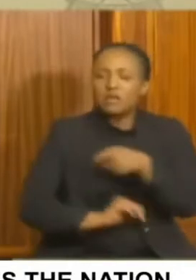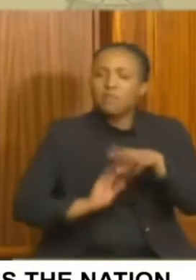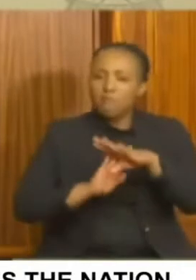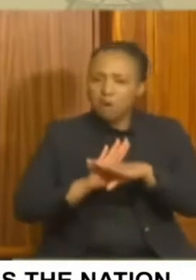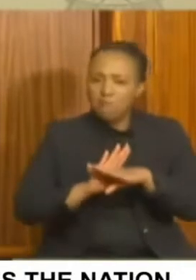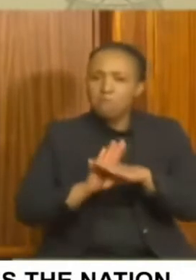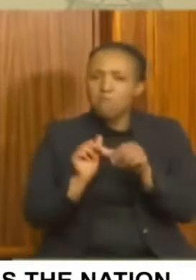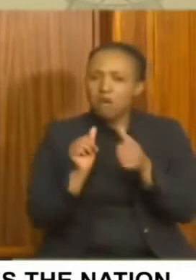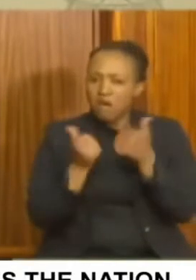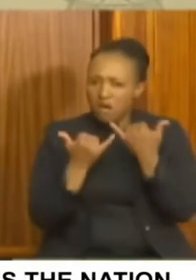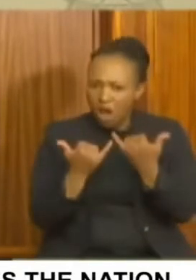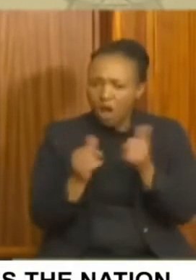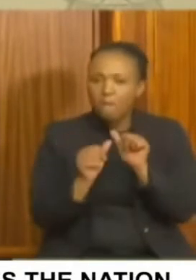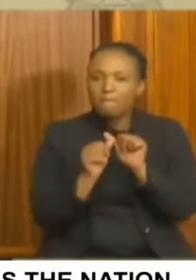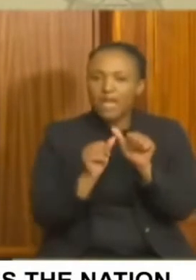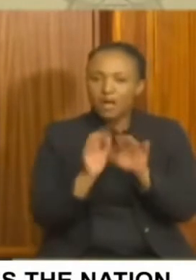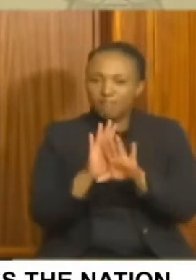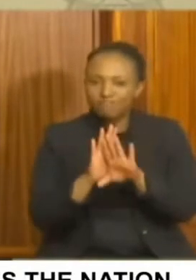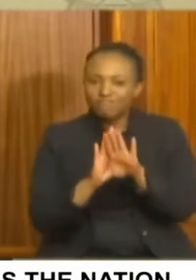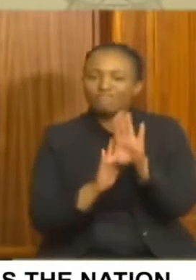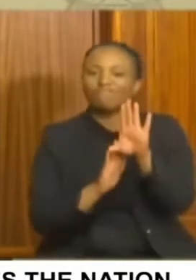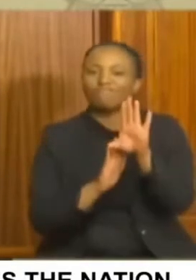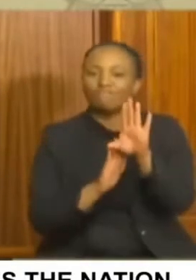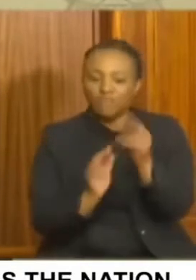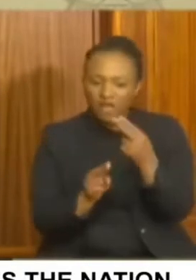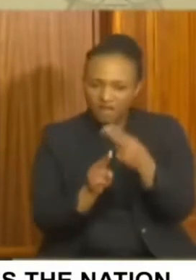gaining momentum, and we are finally